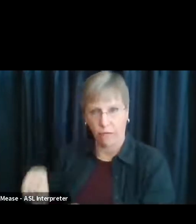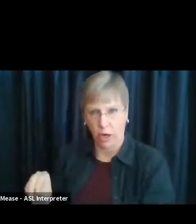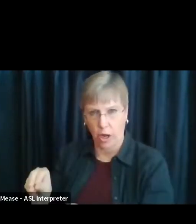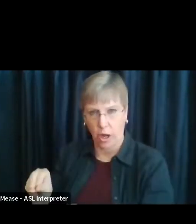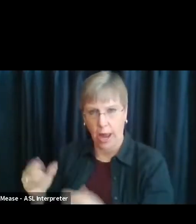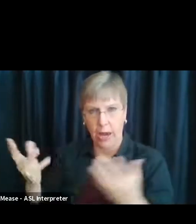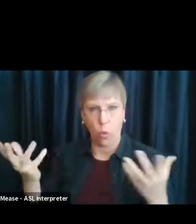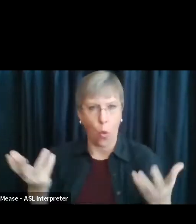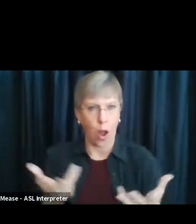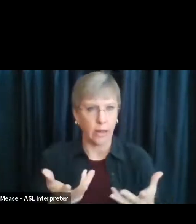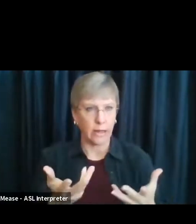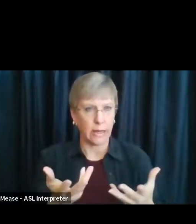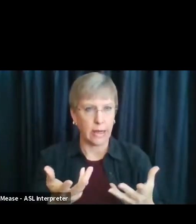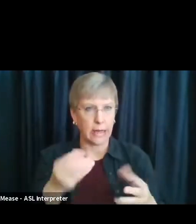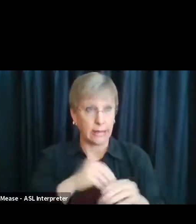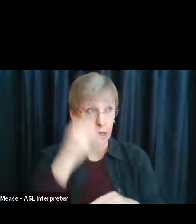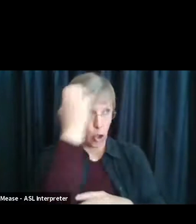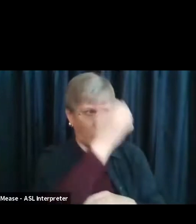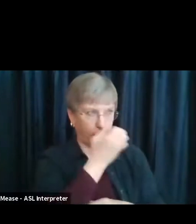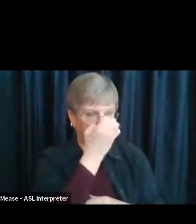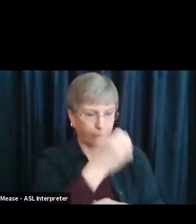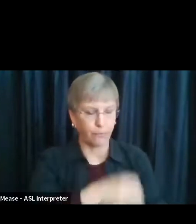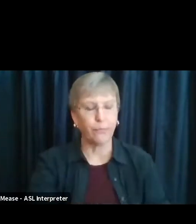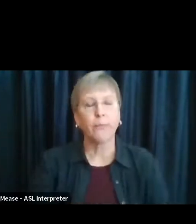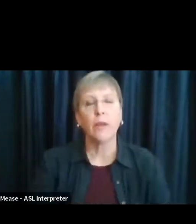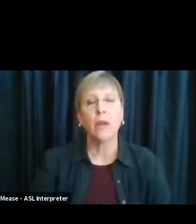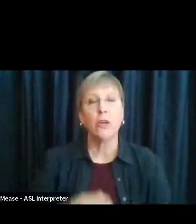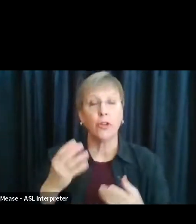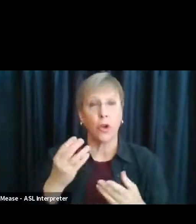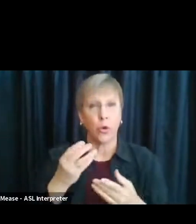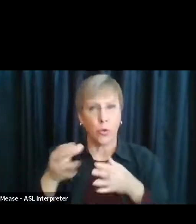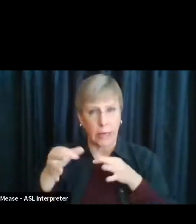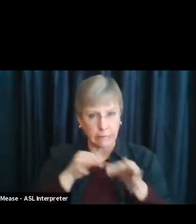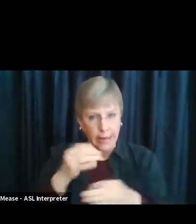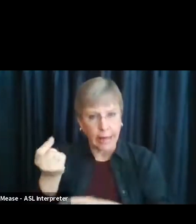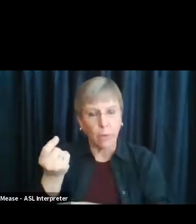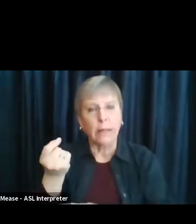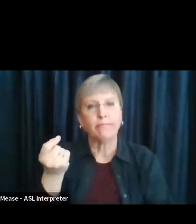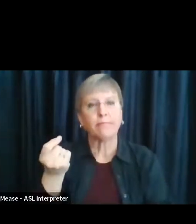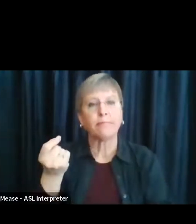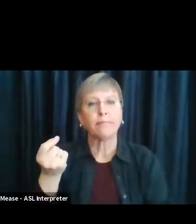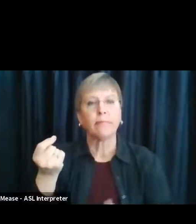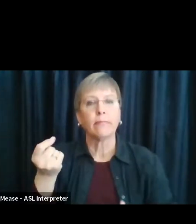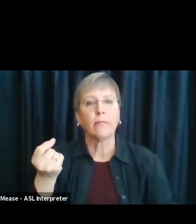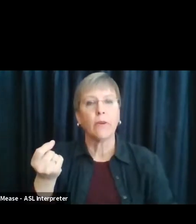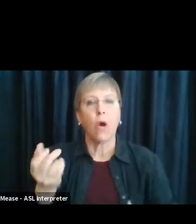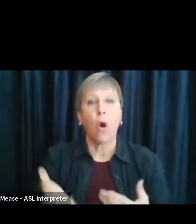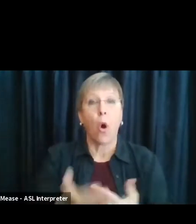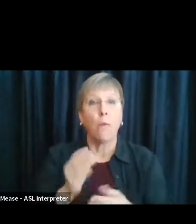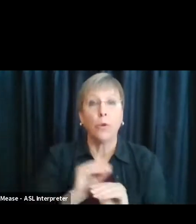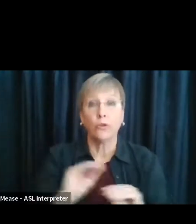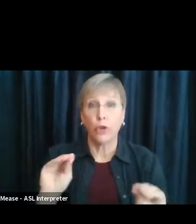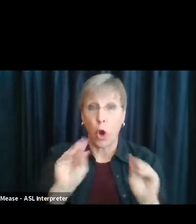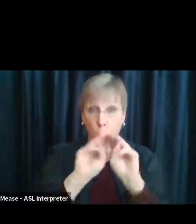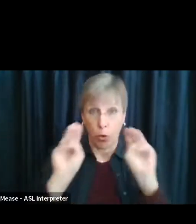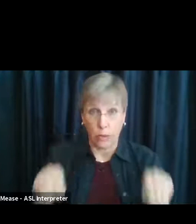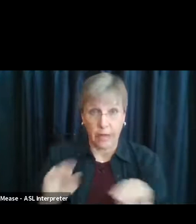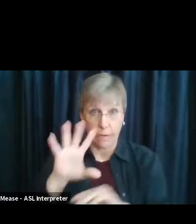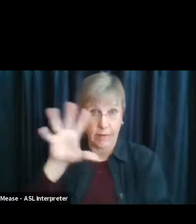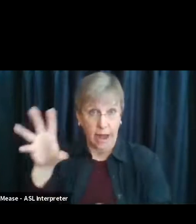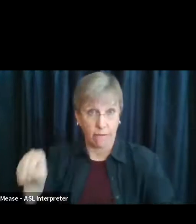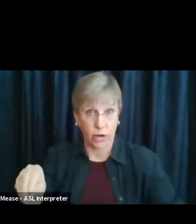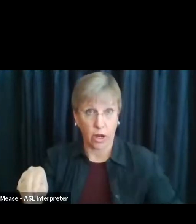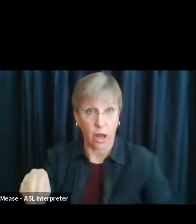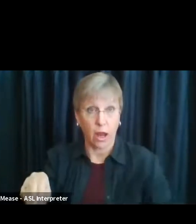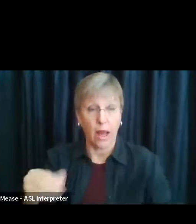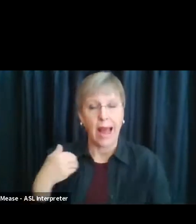is in Europe. So to give you an idea, almost no museums in Africa